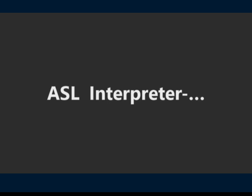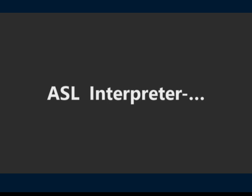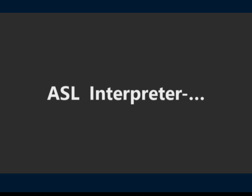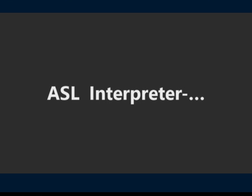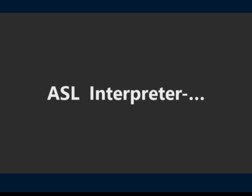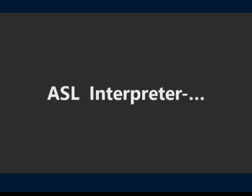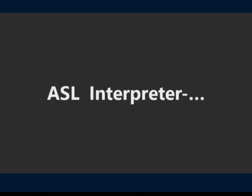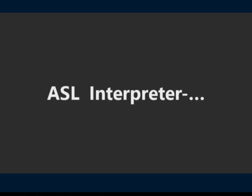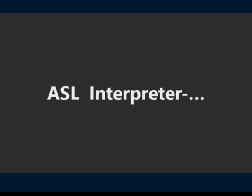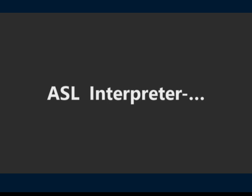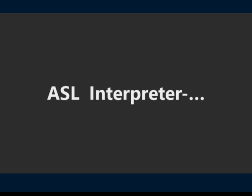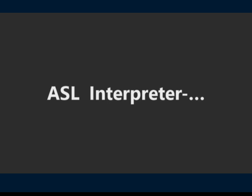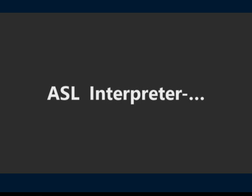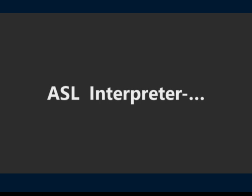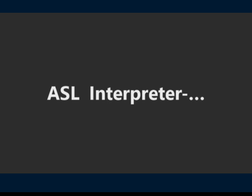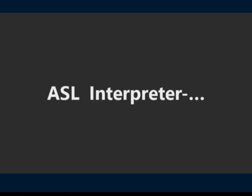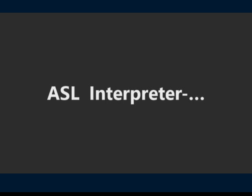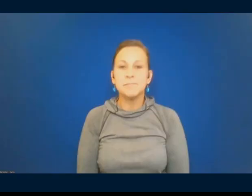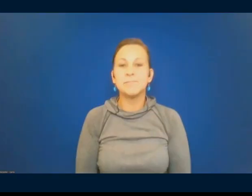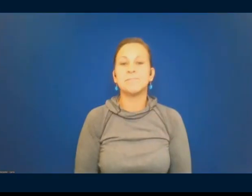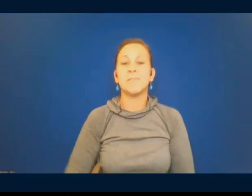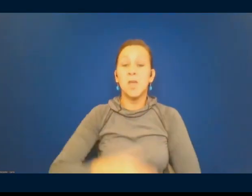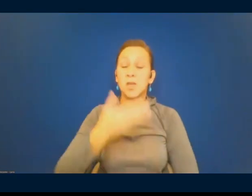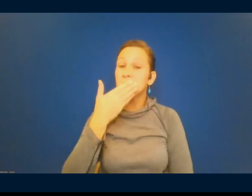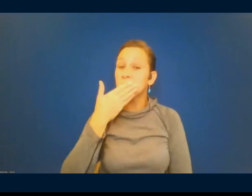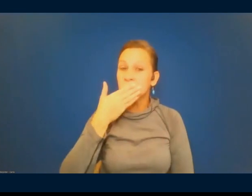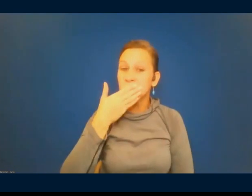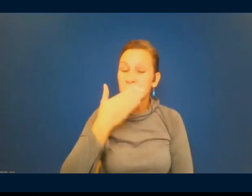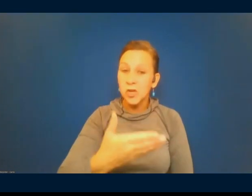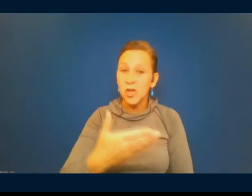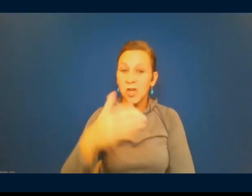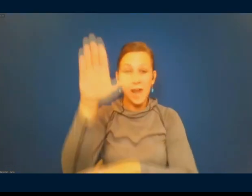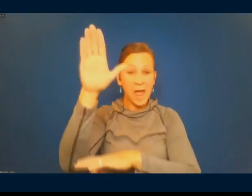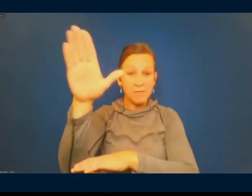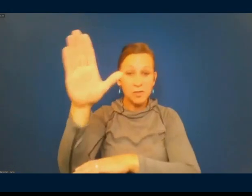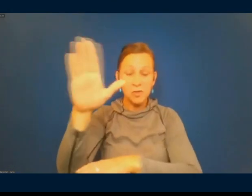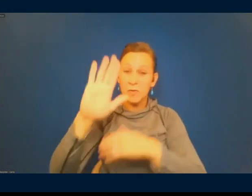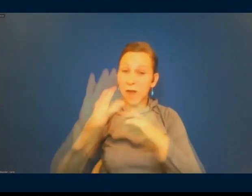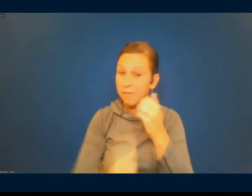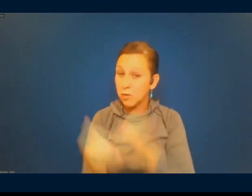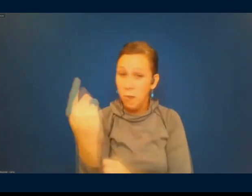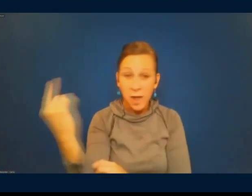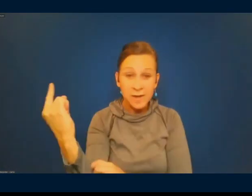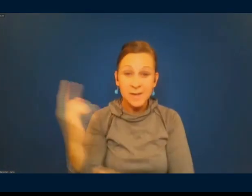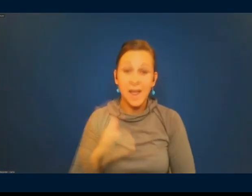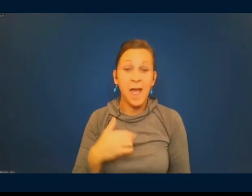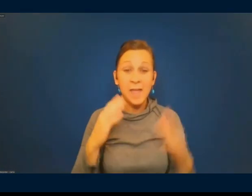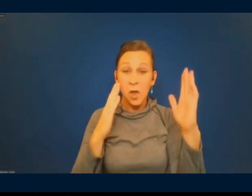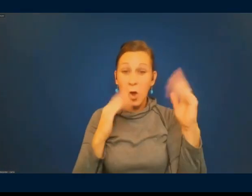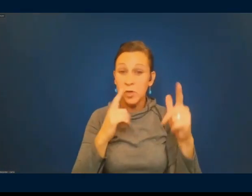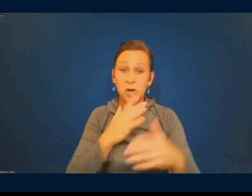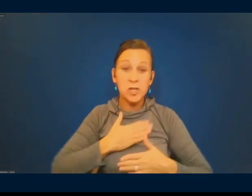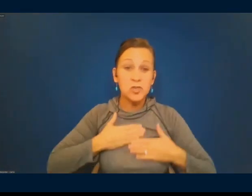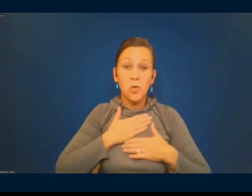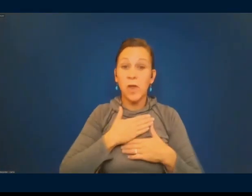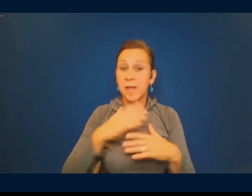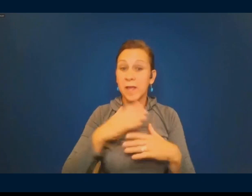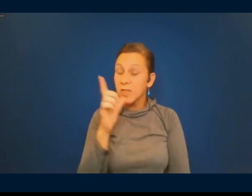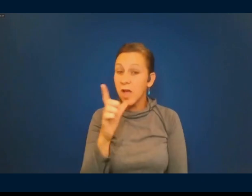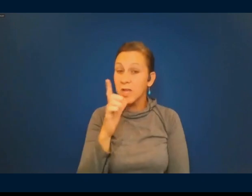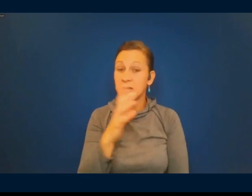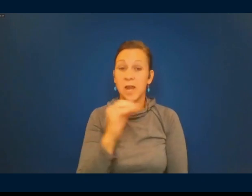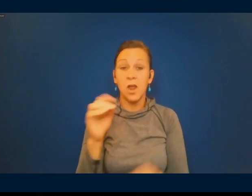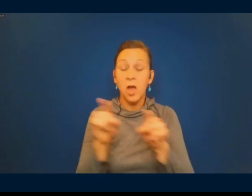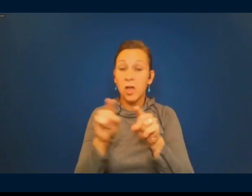Good afternoon, everyone. I hope you're enjoying lunch and also hopefully enjoying